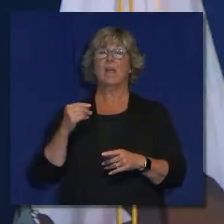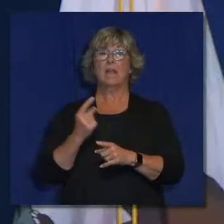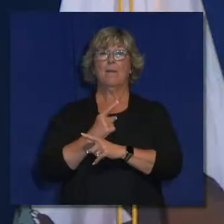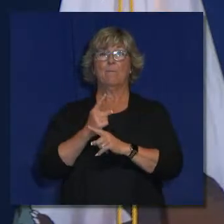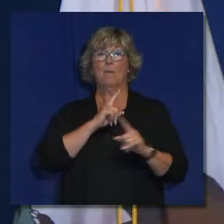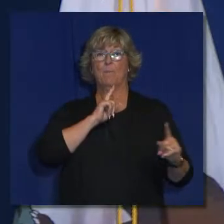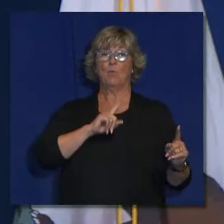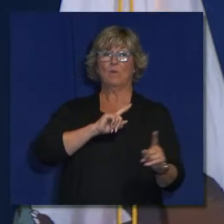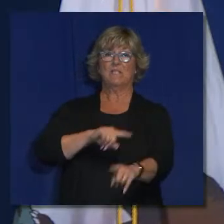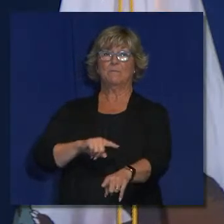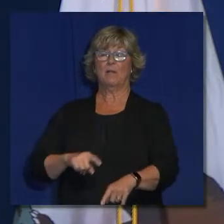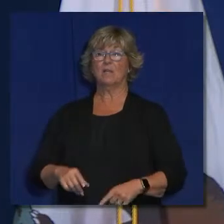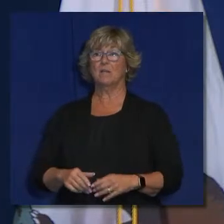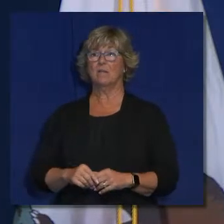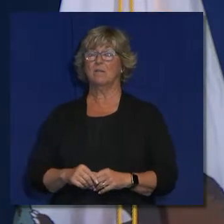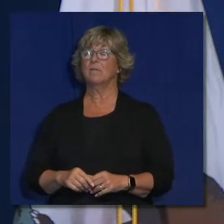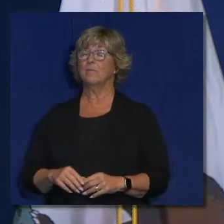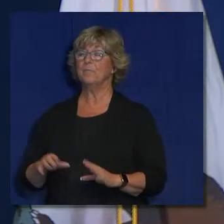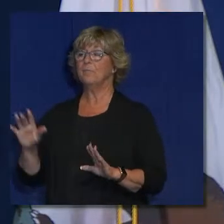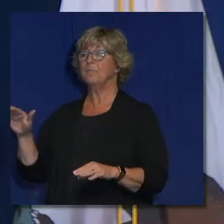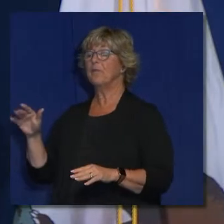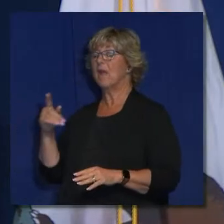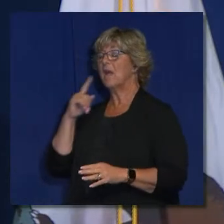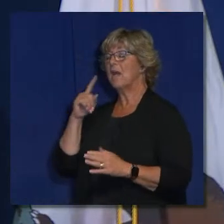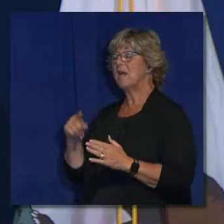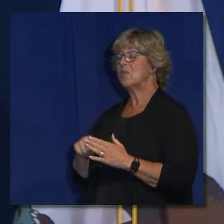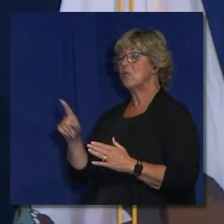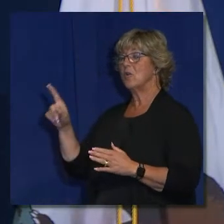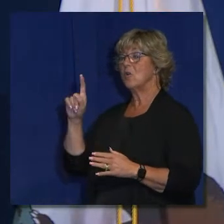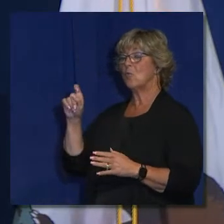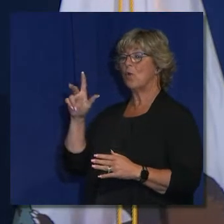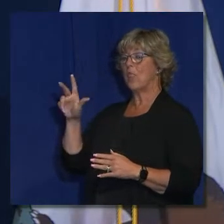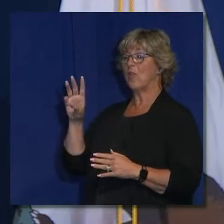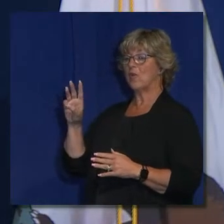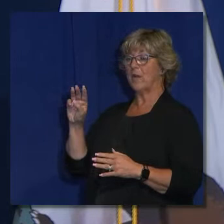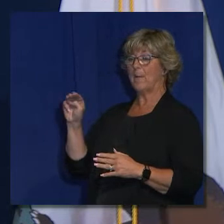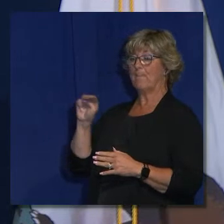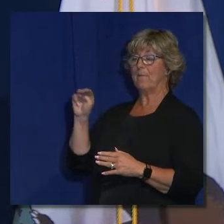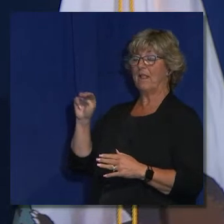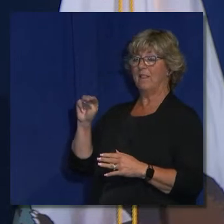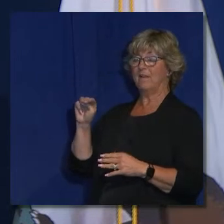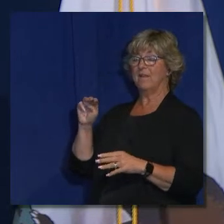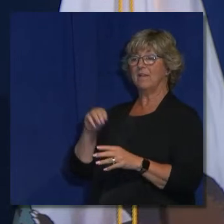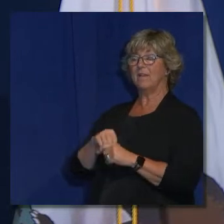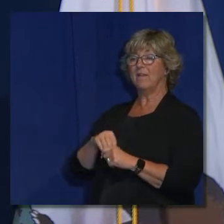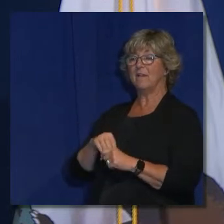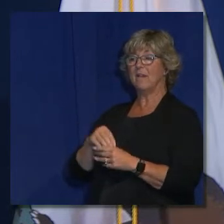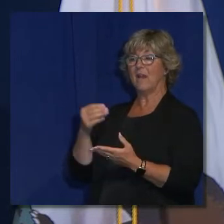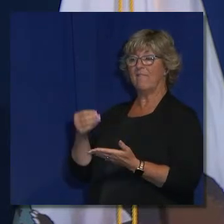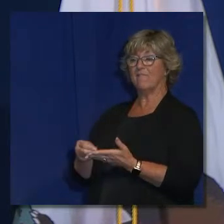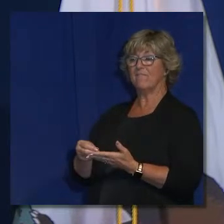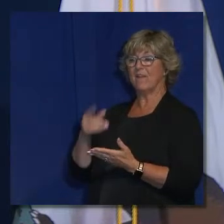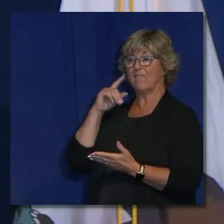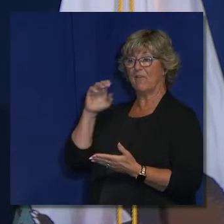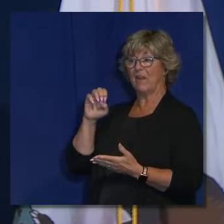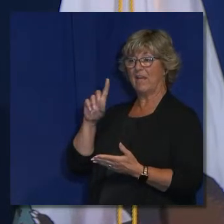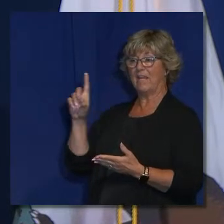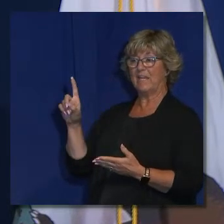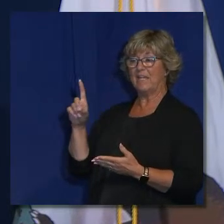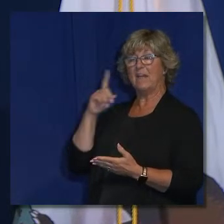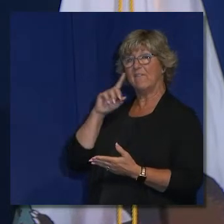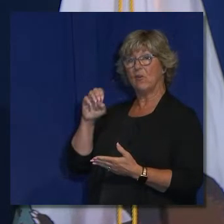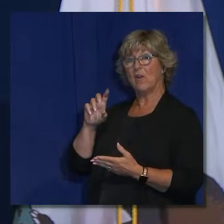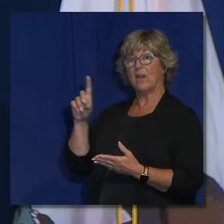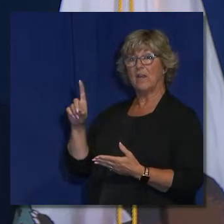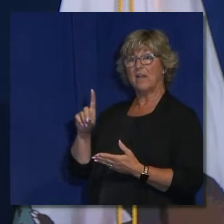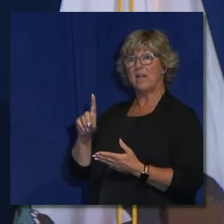response. I noticed that you have $136 million in funding for EDD, for the